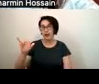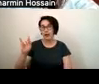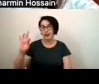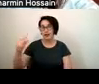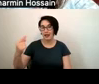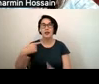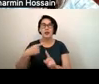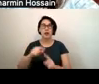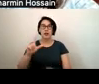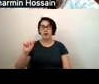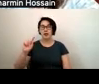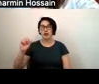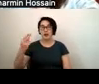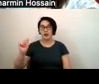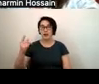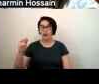you need to.